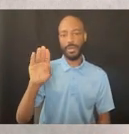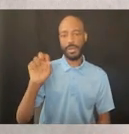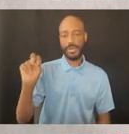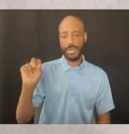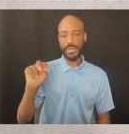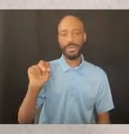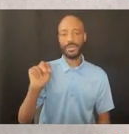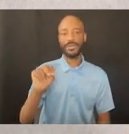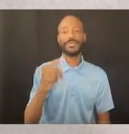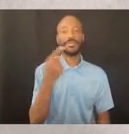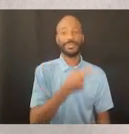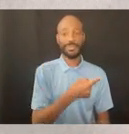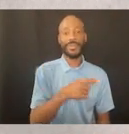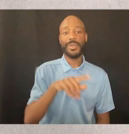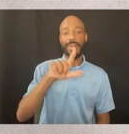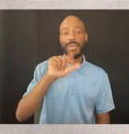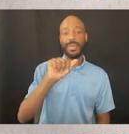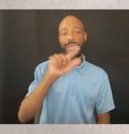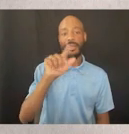Lazaretto number 5,